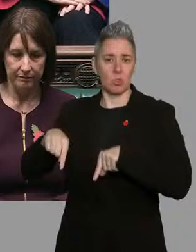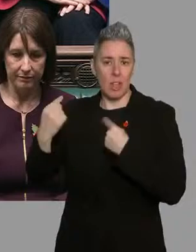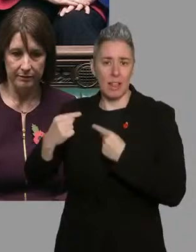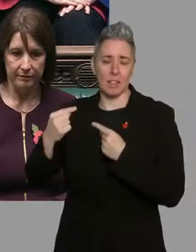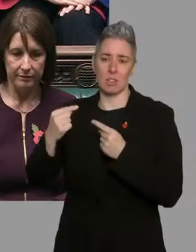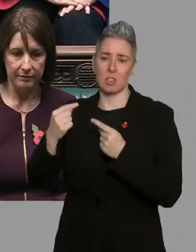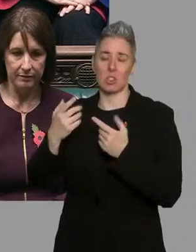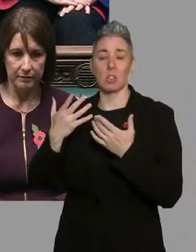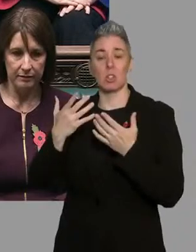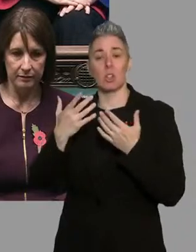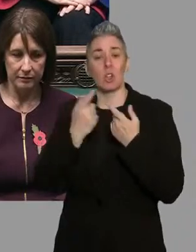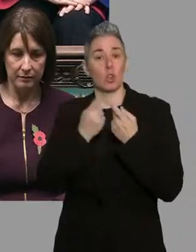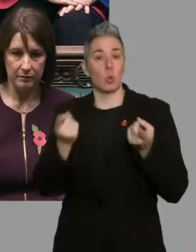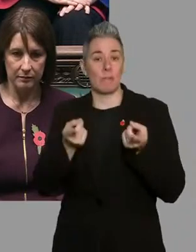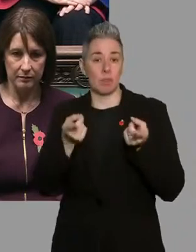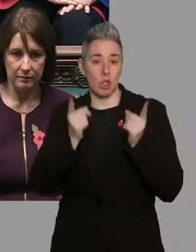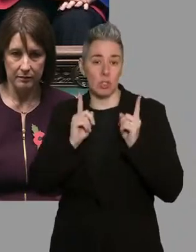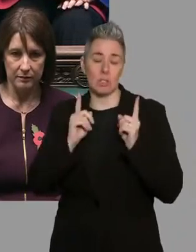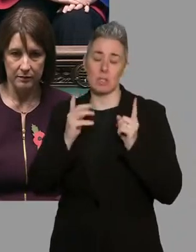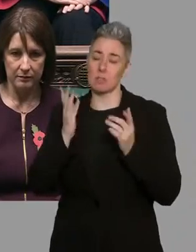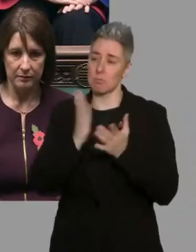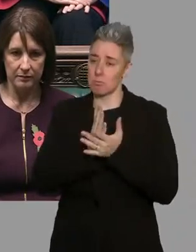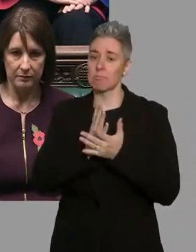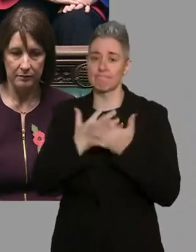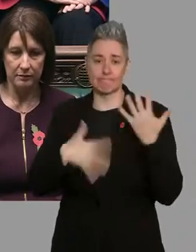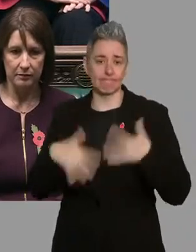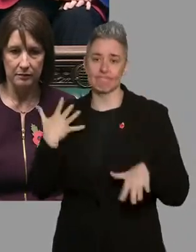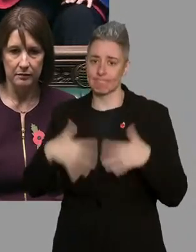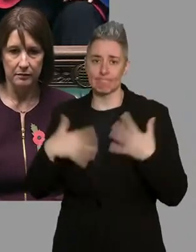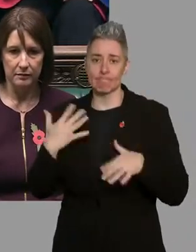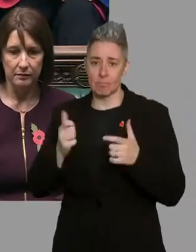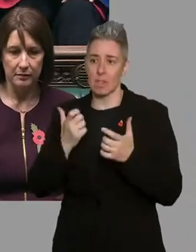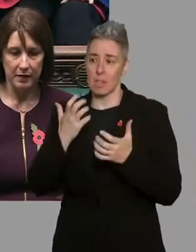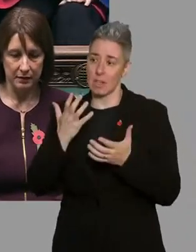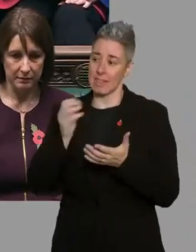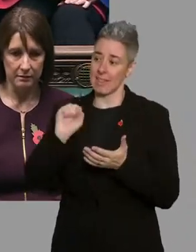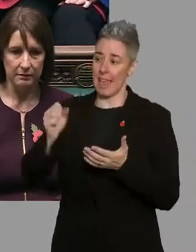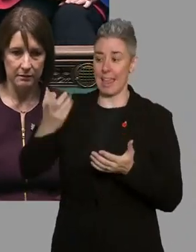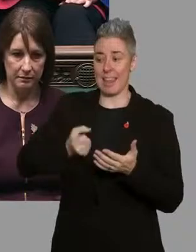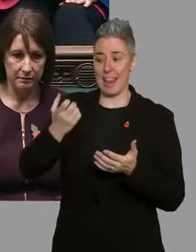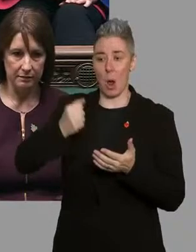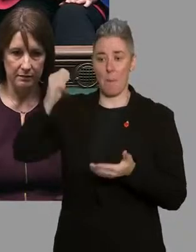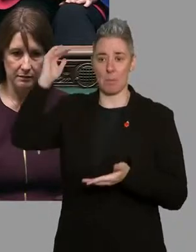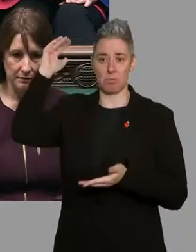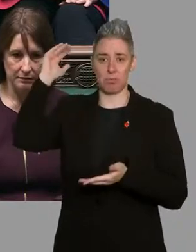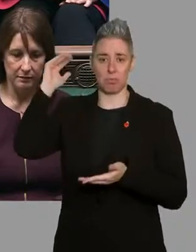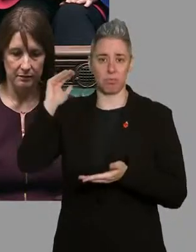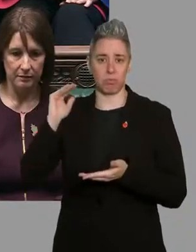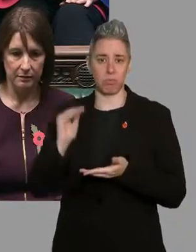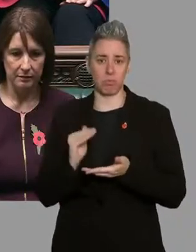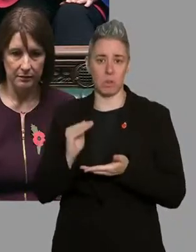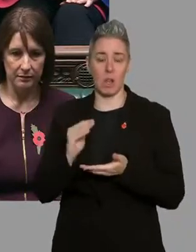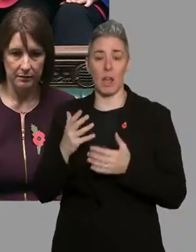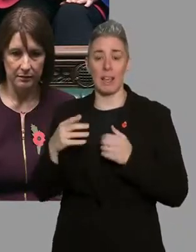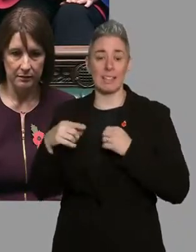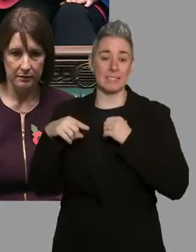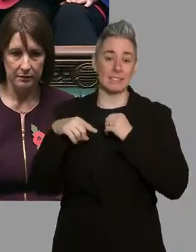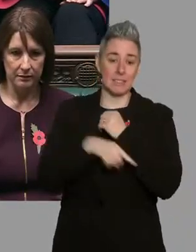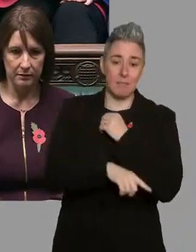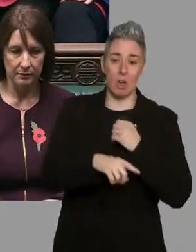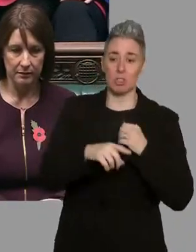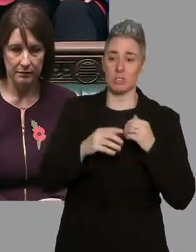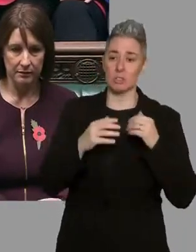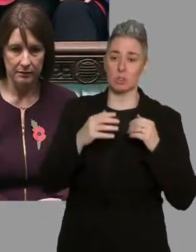real terms decline in their income, and the gap between disadvantaged students and their peers is the highest on record. We've had to take